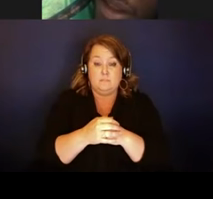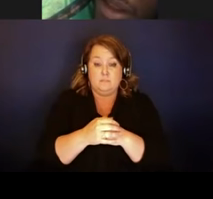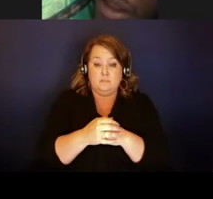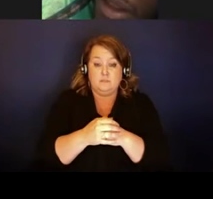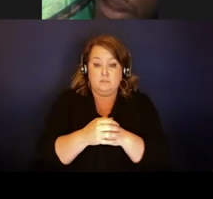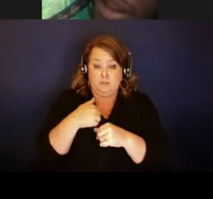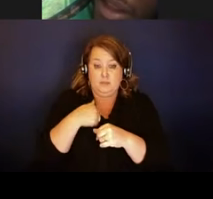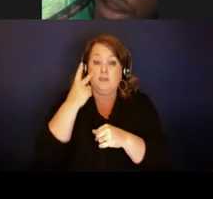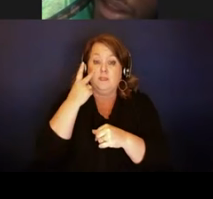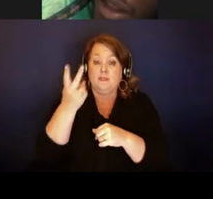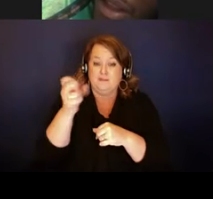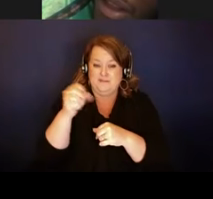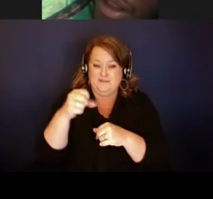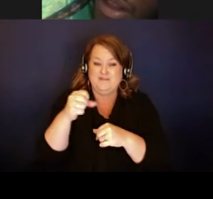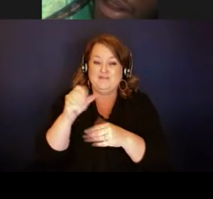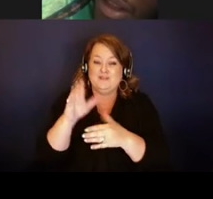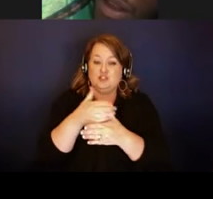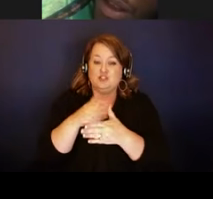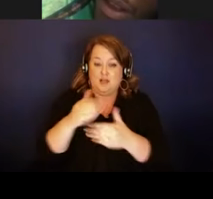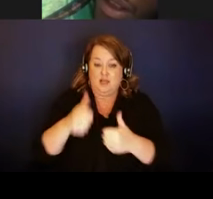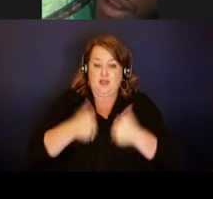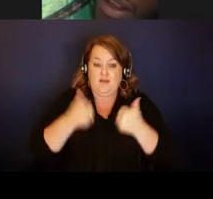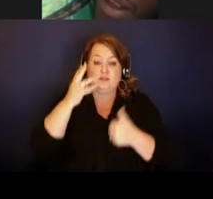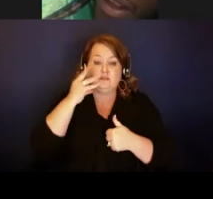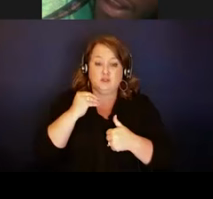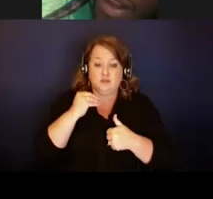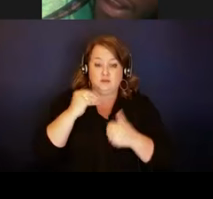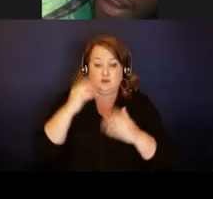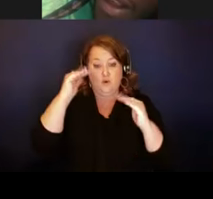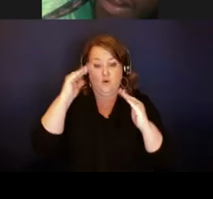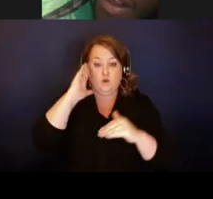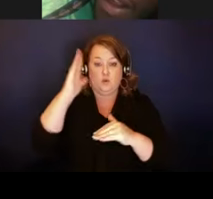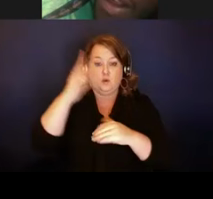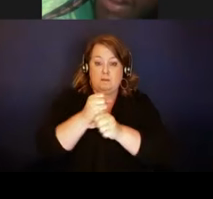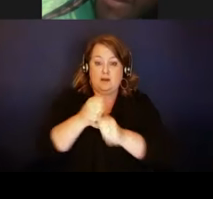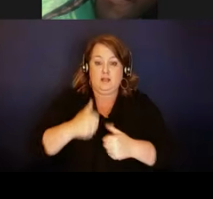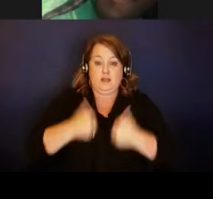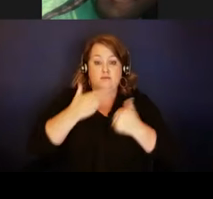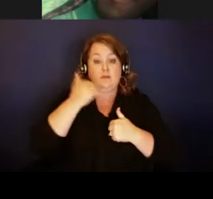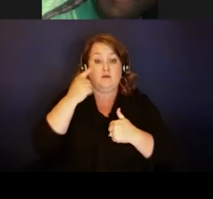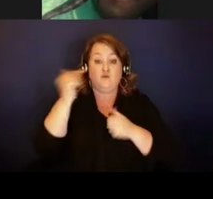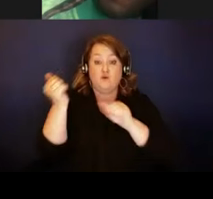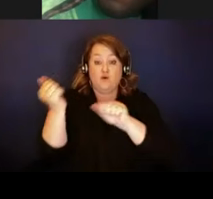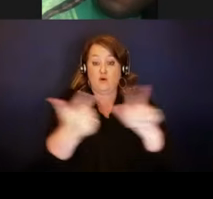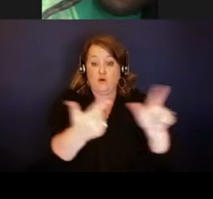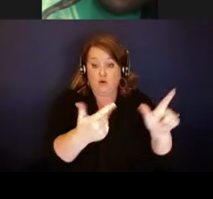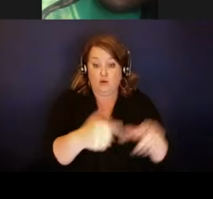I see sharing life experiences in hopes that it will make life better for all.